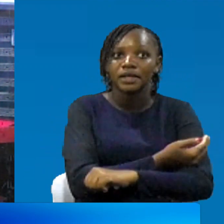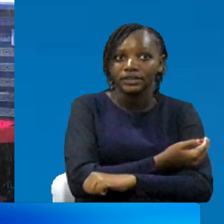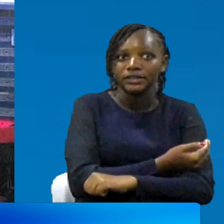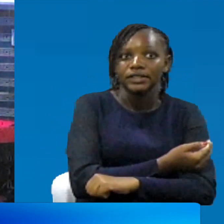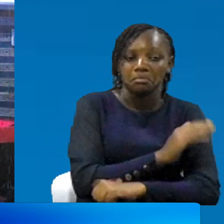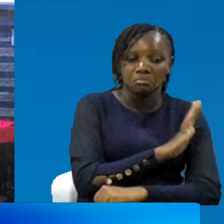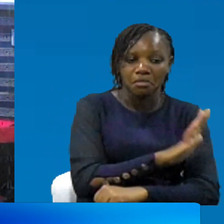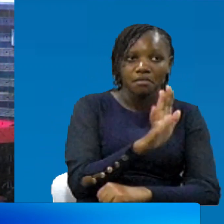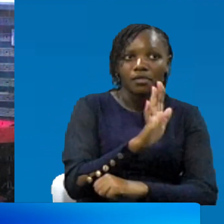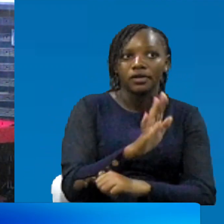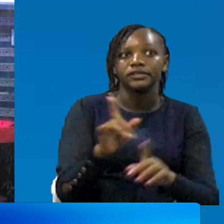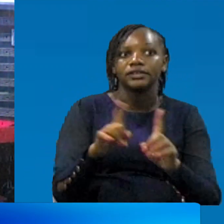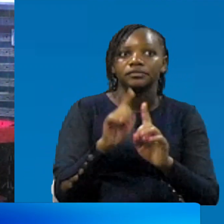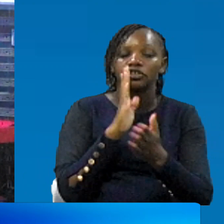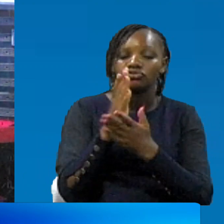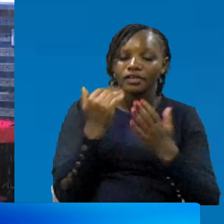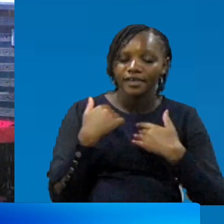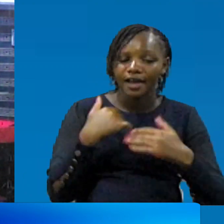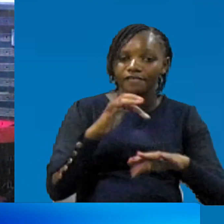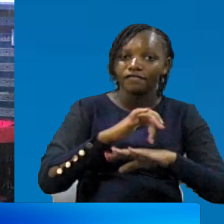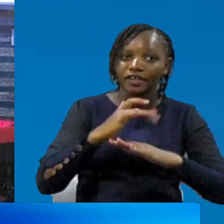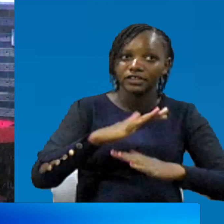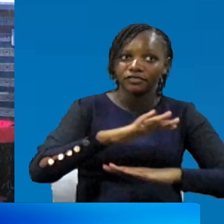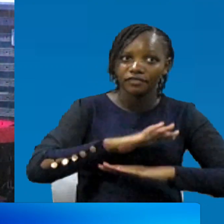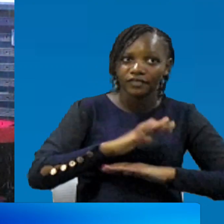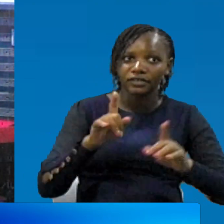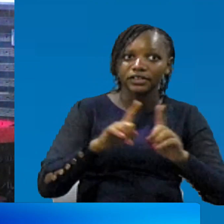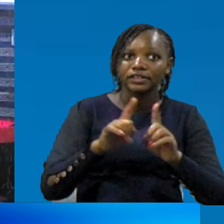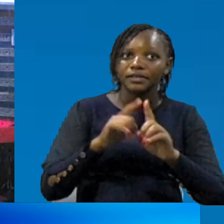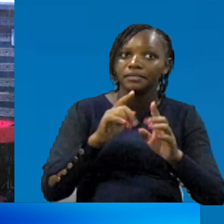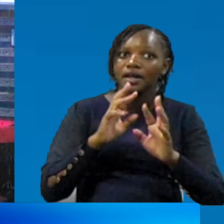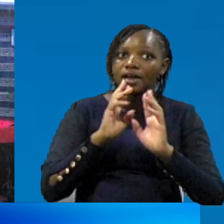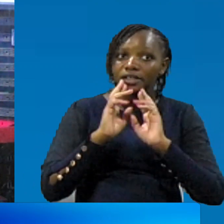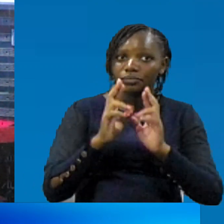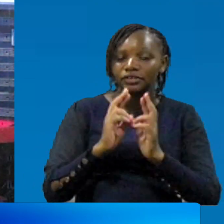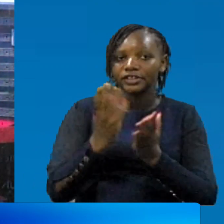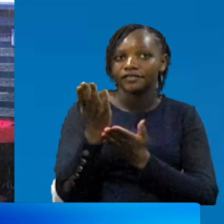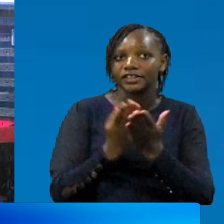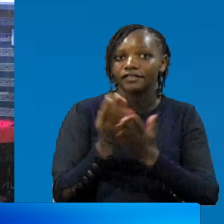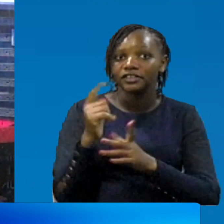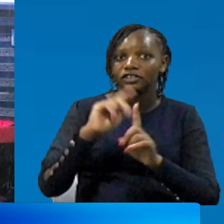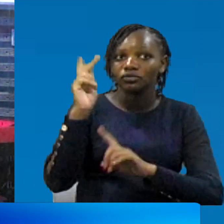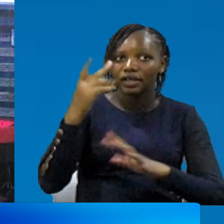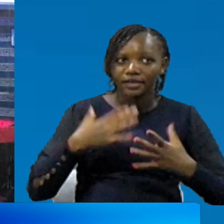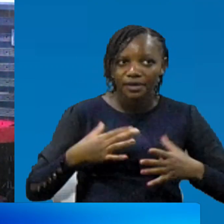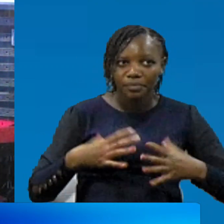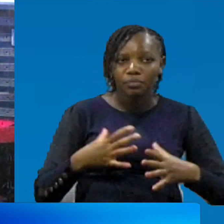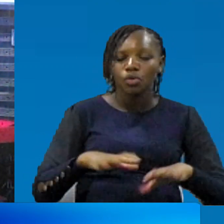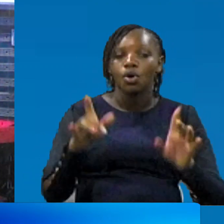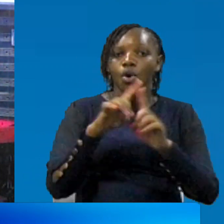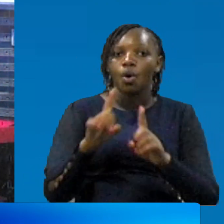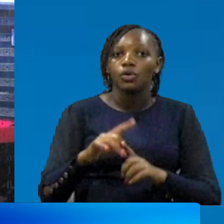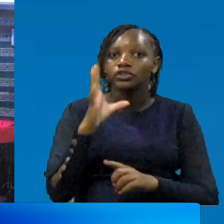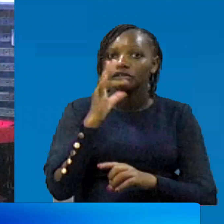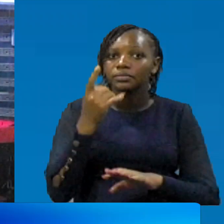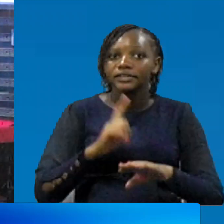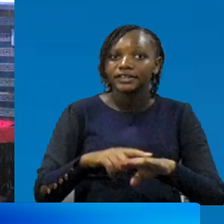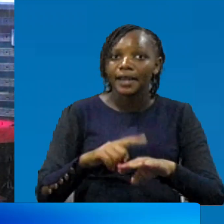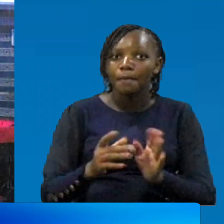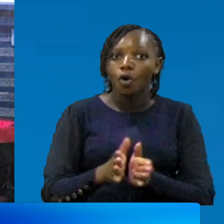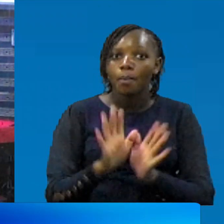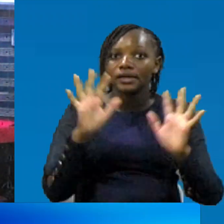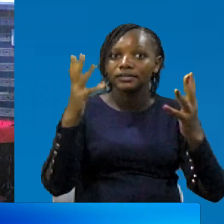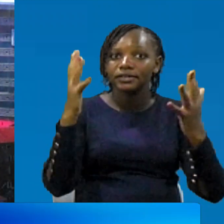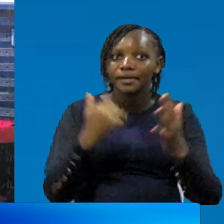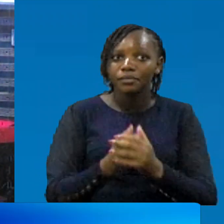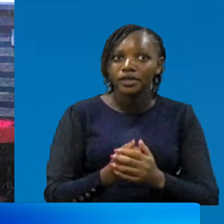to provide effective, efficient, and responsive services to citizens. He spoke at the opening ceremony